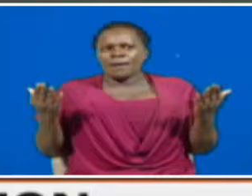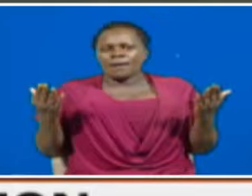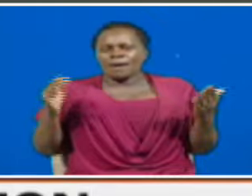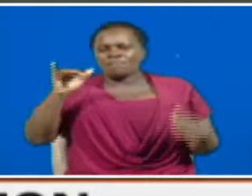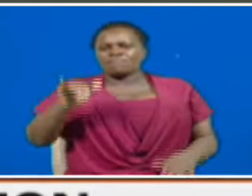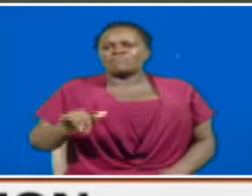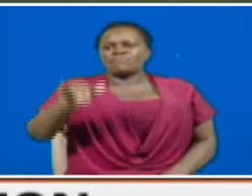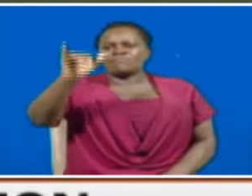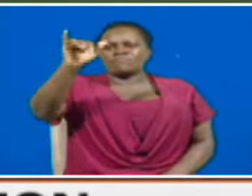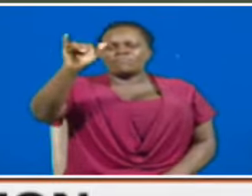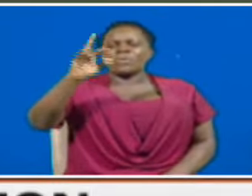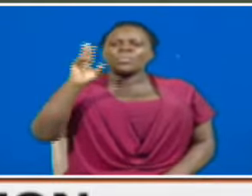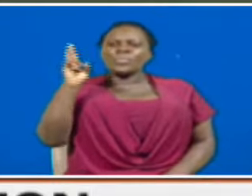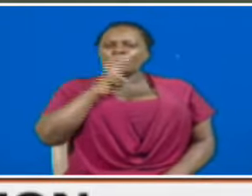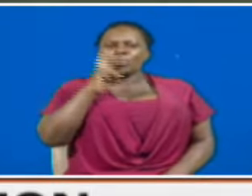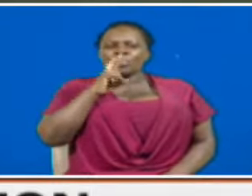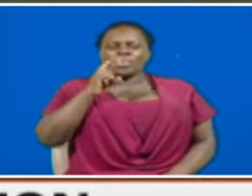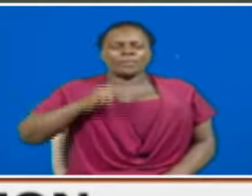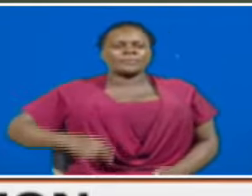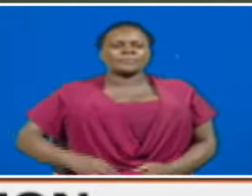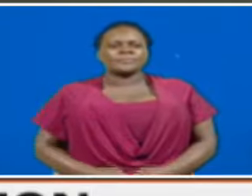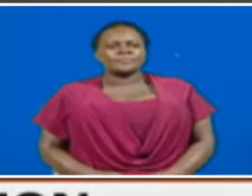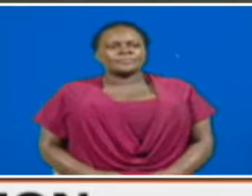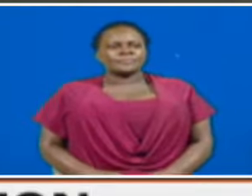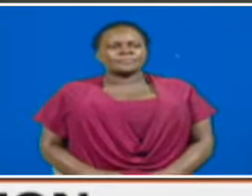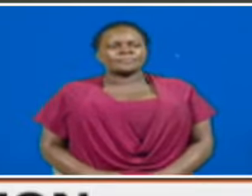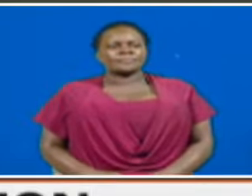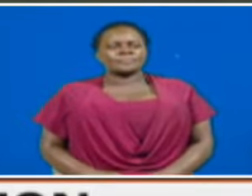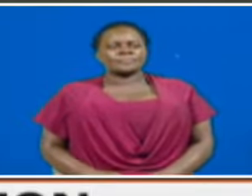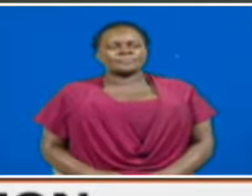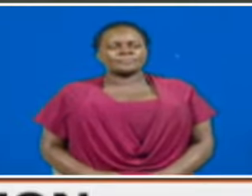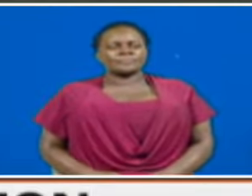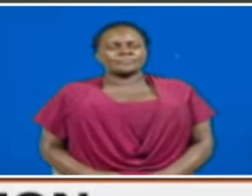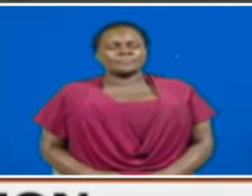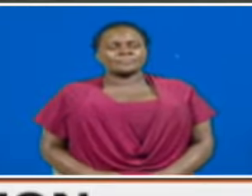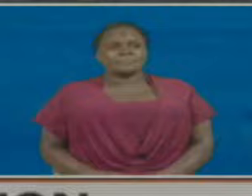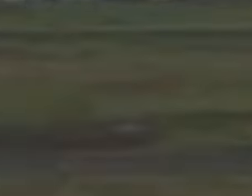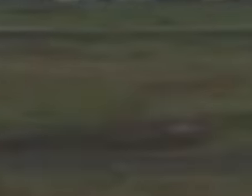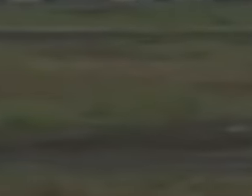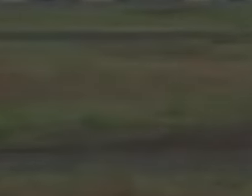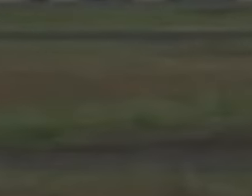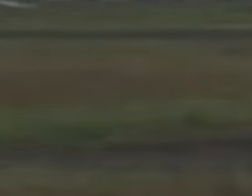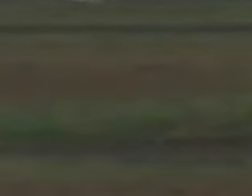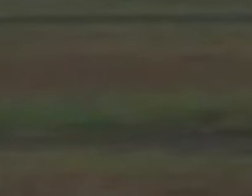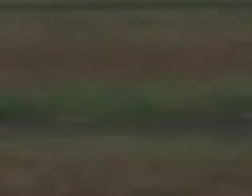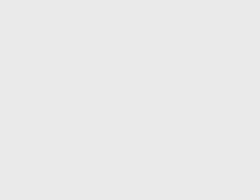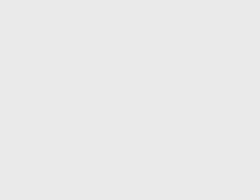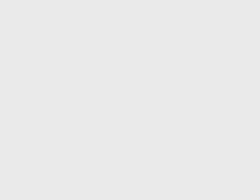aviation. Francis Ontomwa, KTN News, Nairobi.